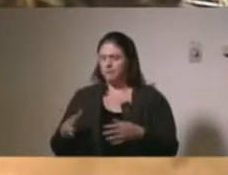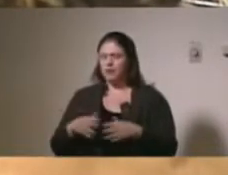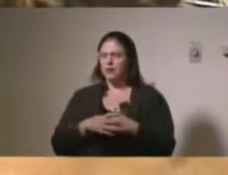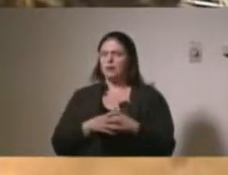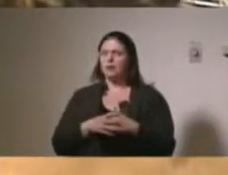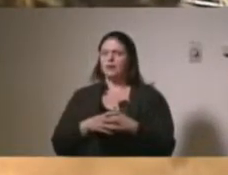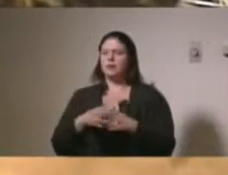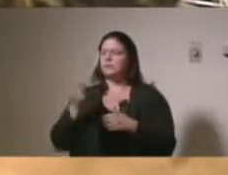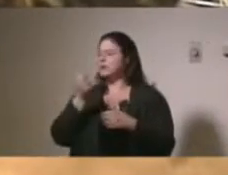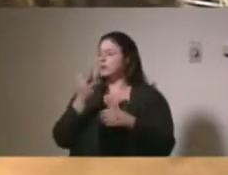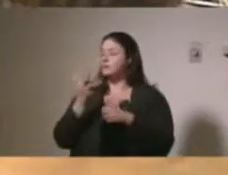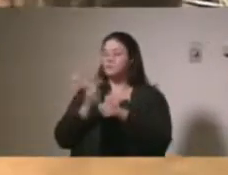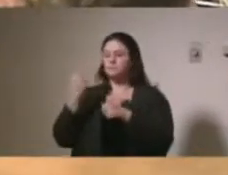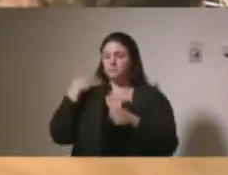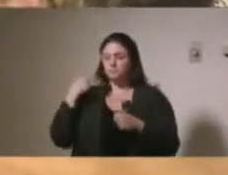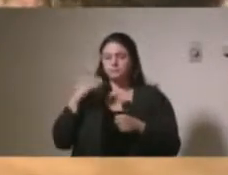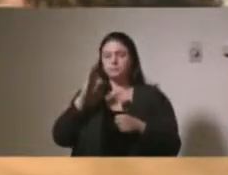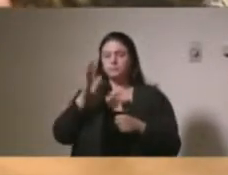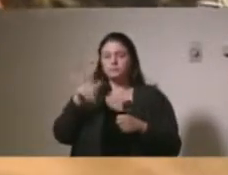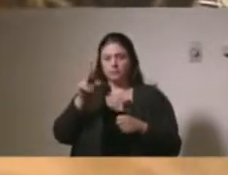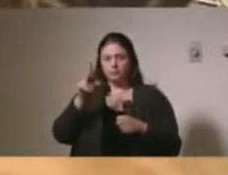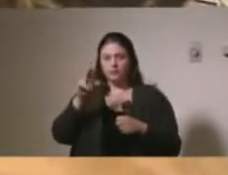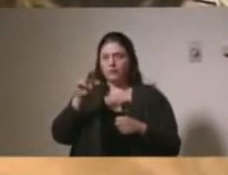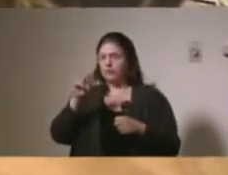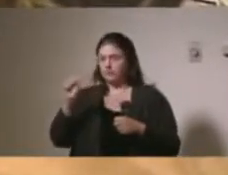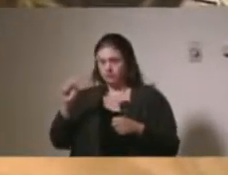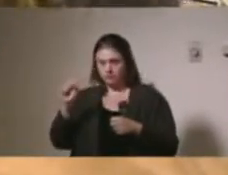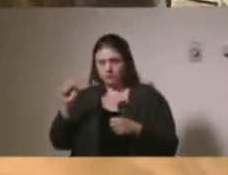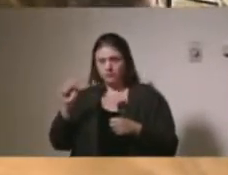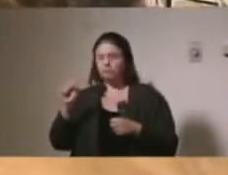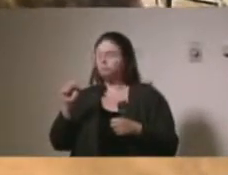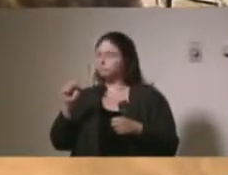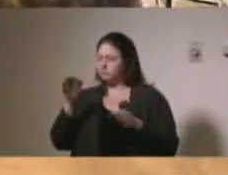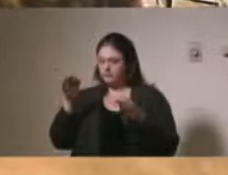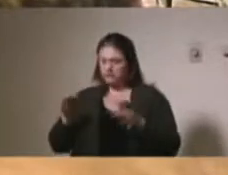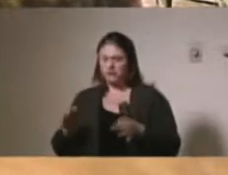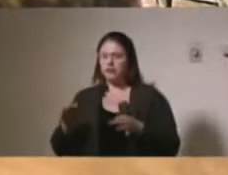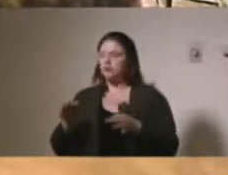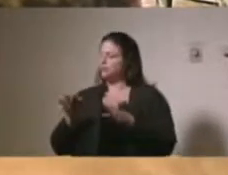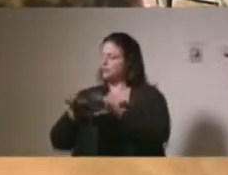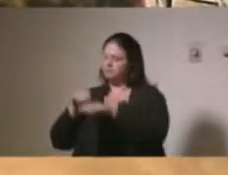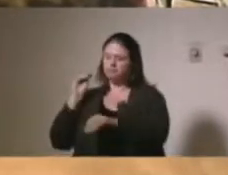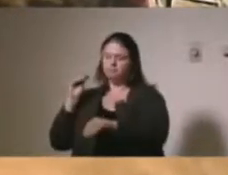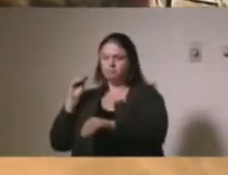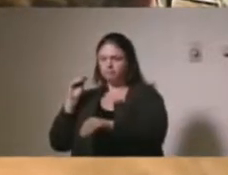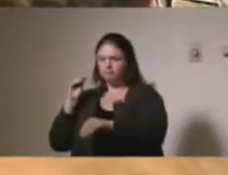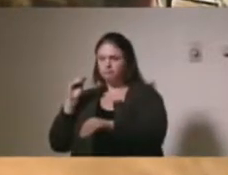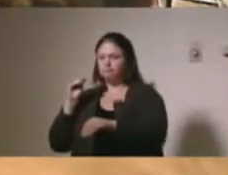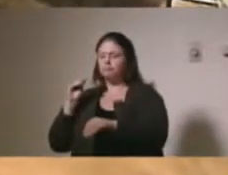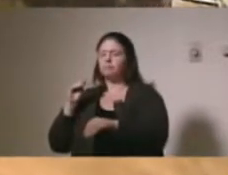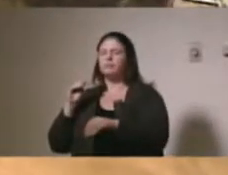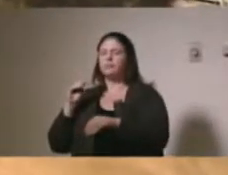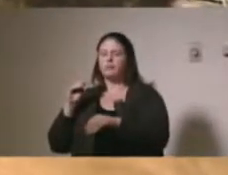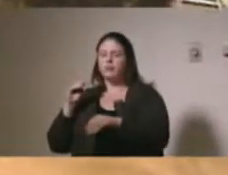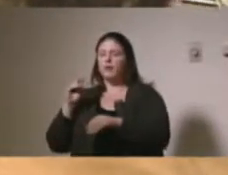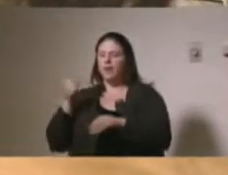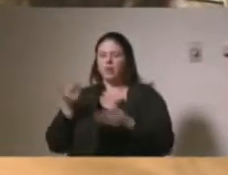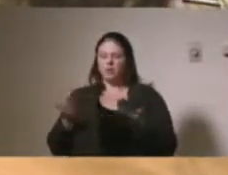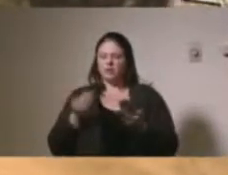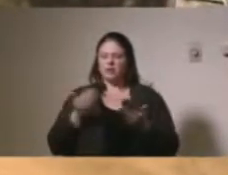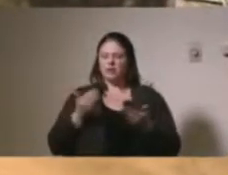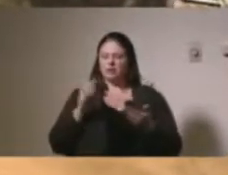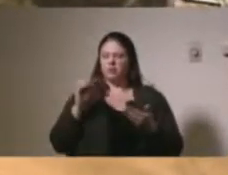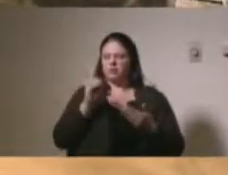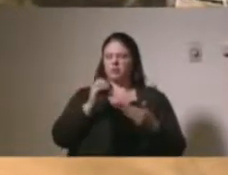ago, the Bank of Nova Scotia decided they were going to pull out of Nain, and the other one was here in Ontario, Moose Factory.